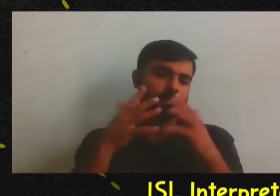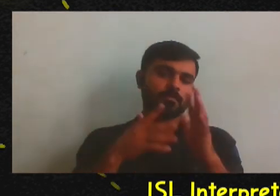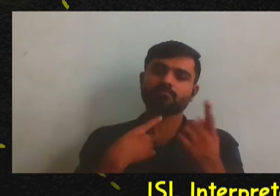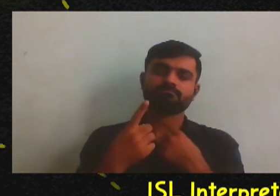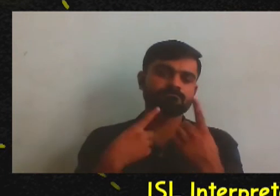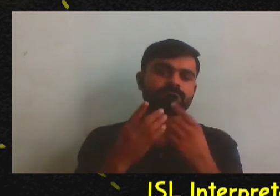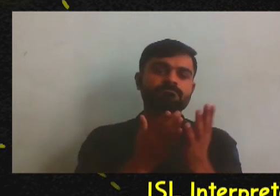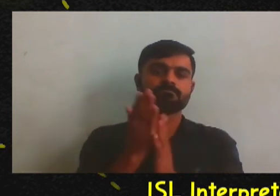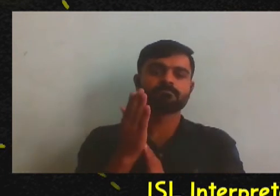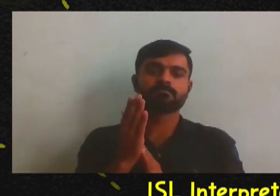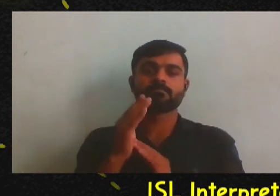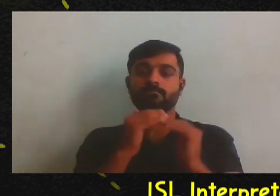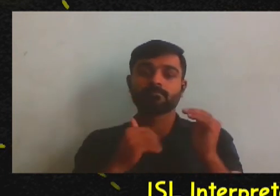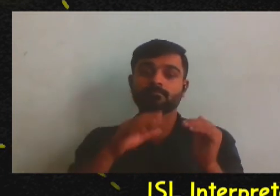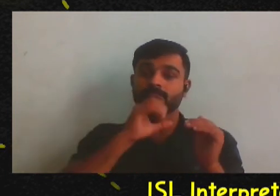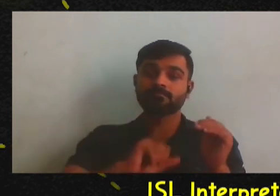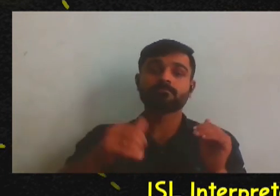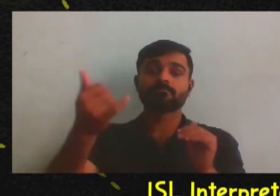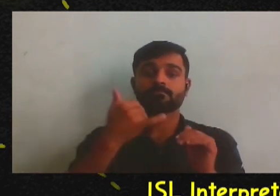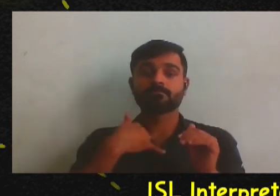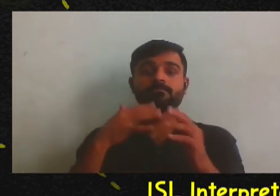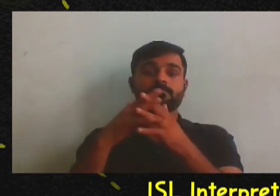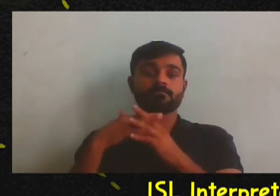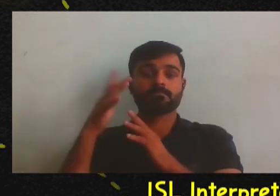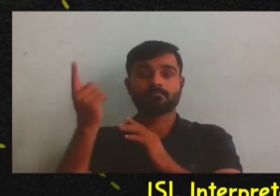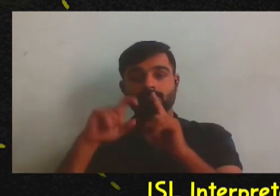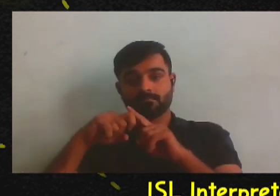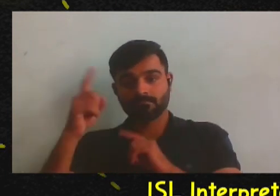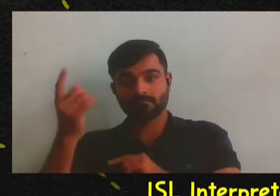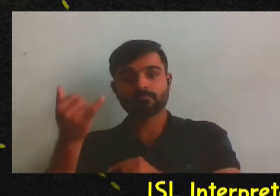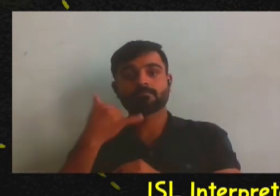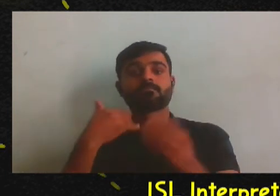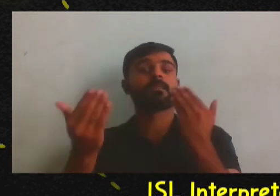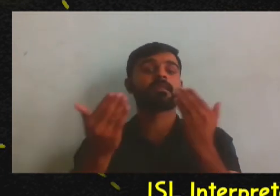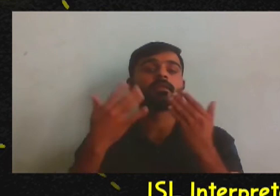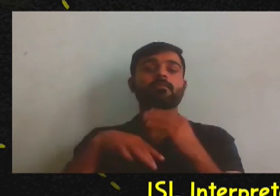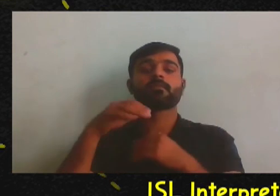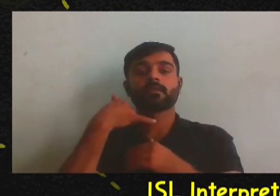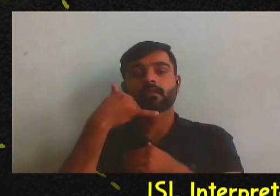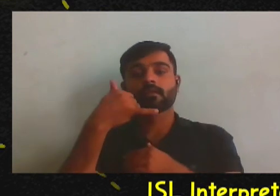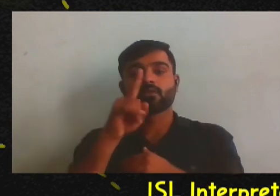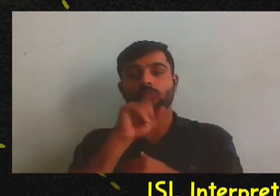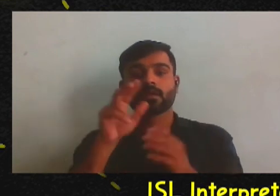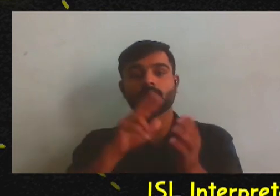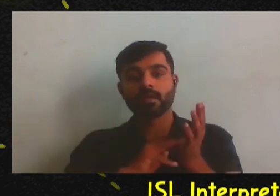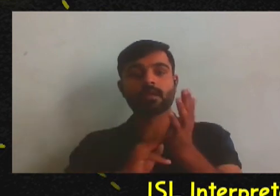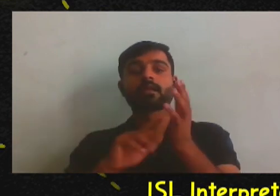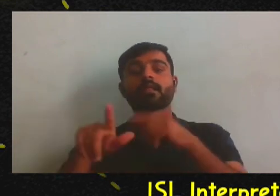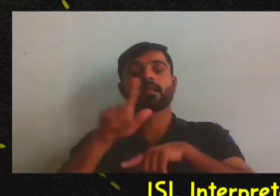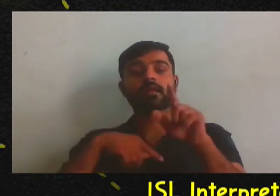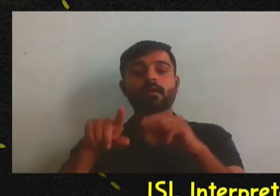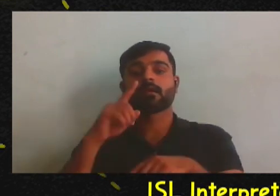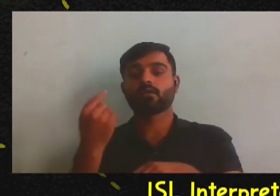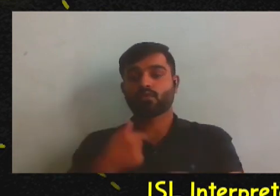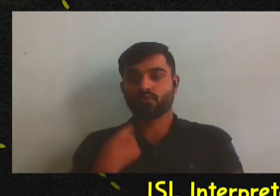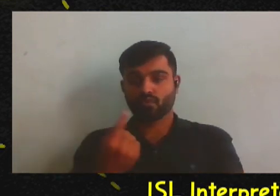about senior citizens calling from the US and the UK, which they serviced, calling 1-800 lines because they were lonely and